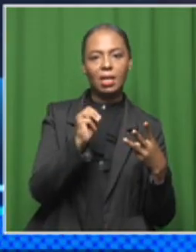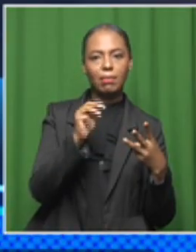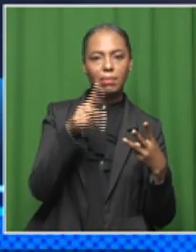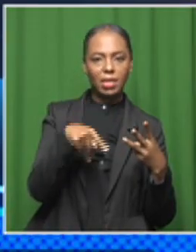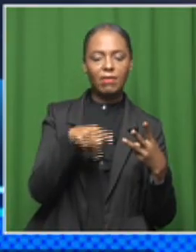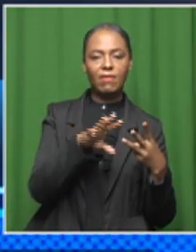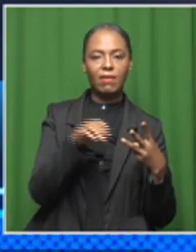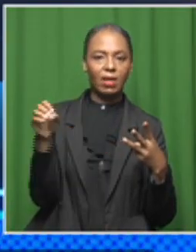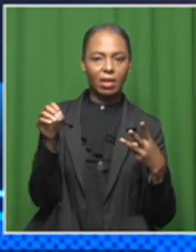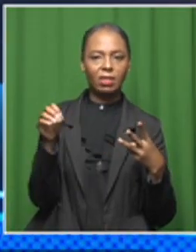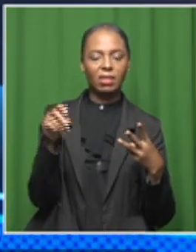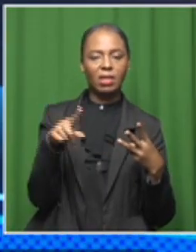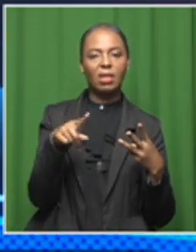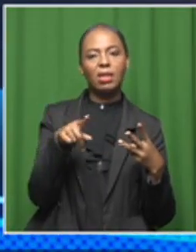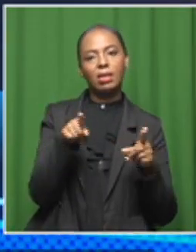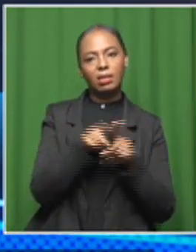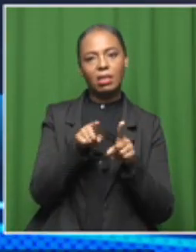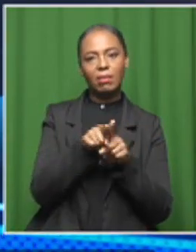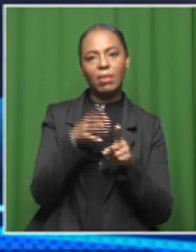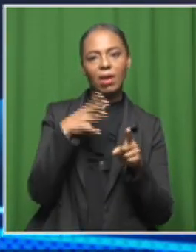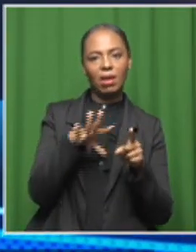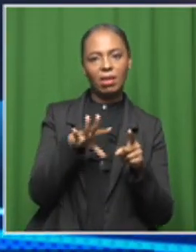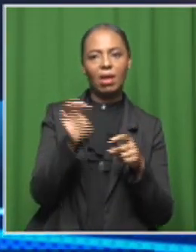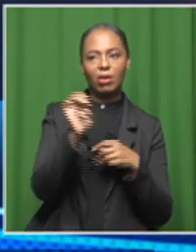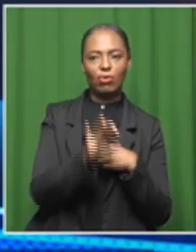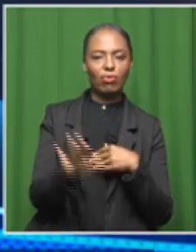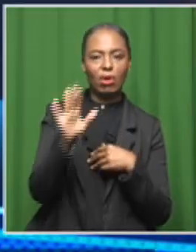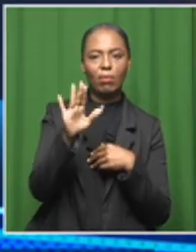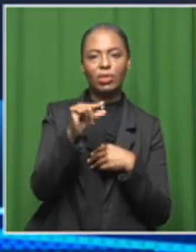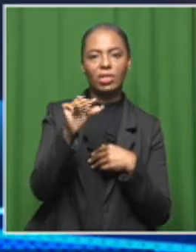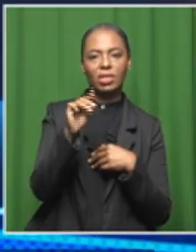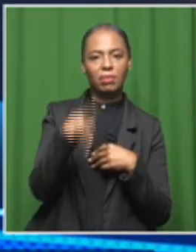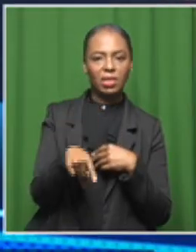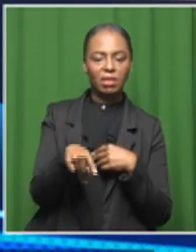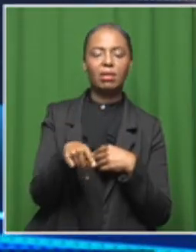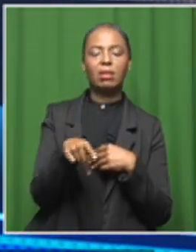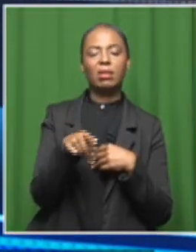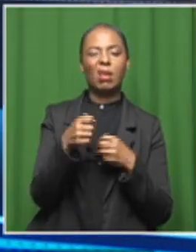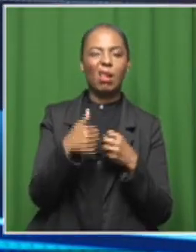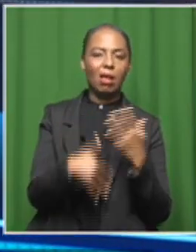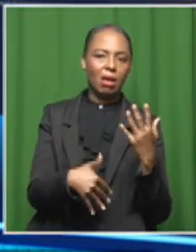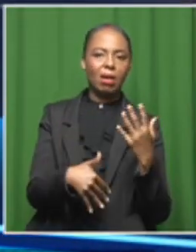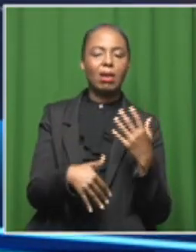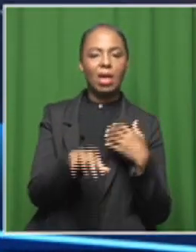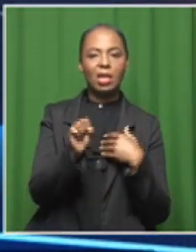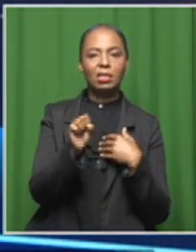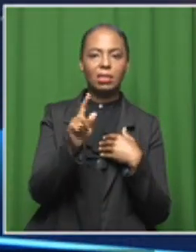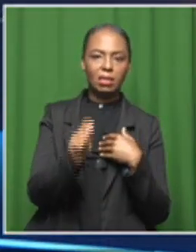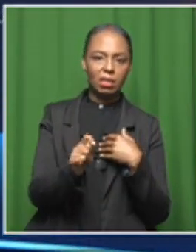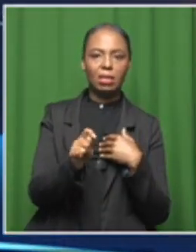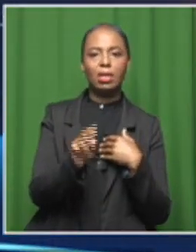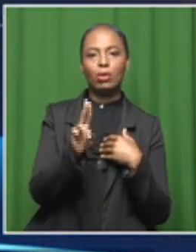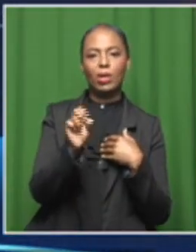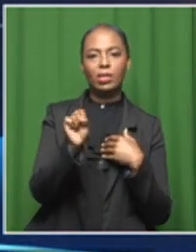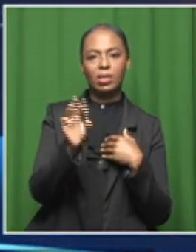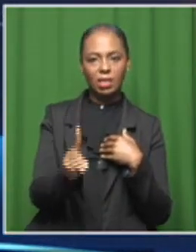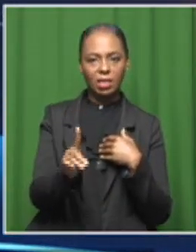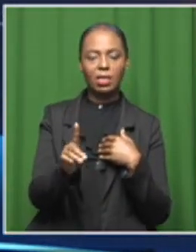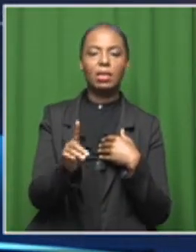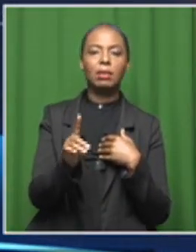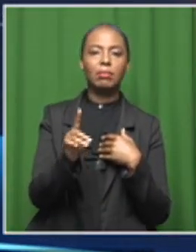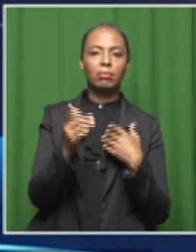major currencies, being Euro USD, GBP USD, AUD USD, USD Swiss franc, and